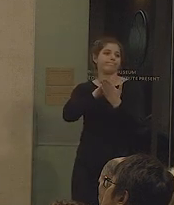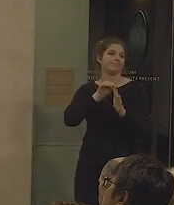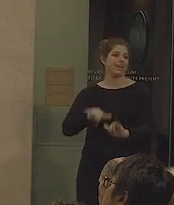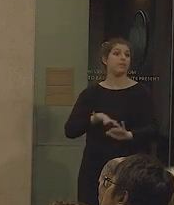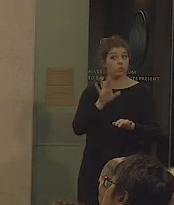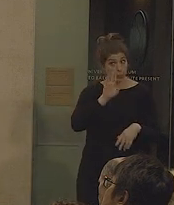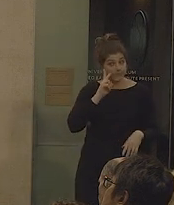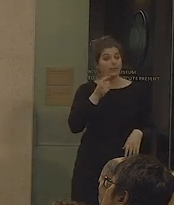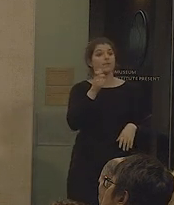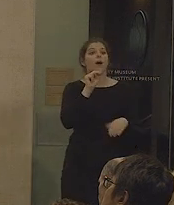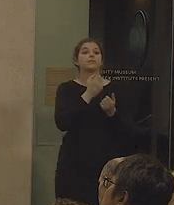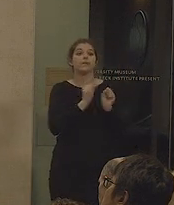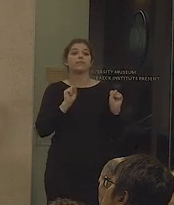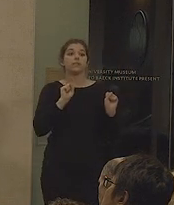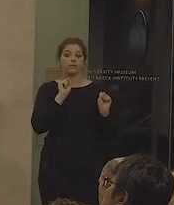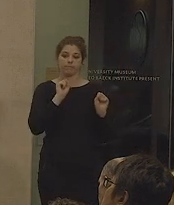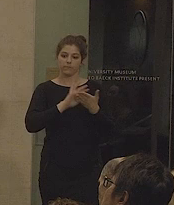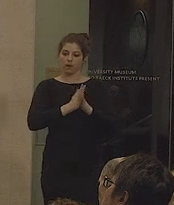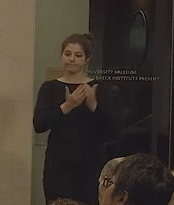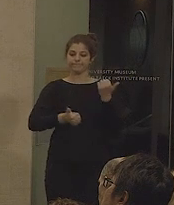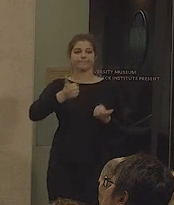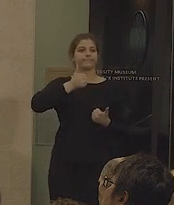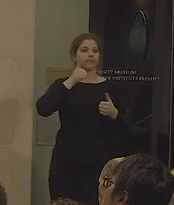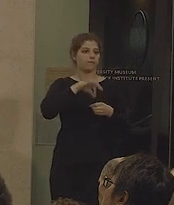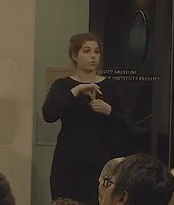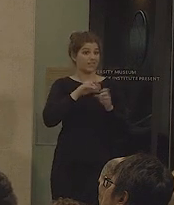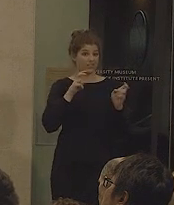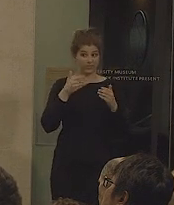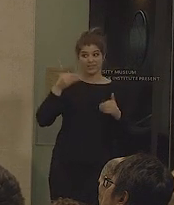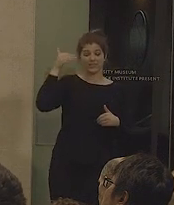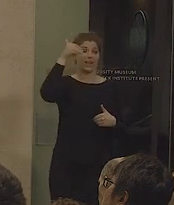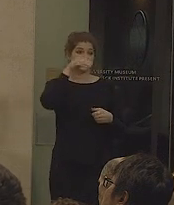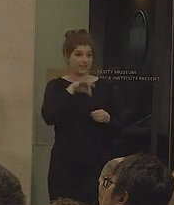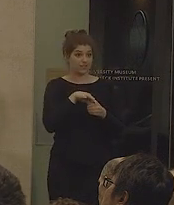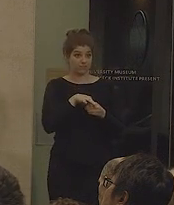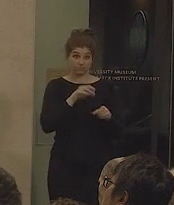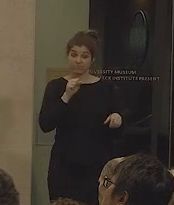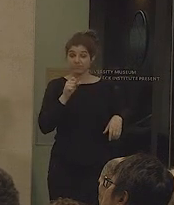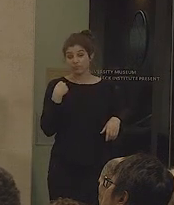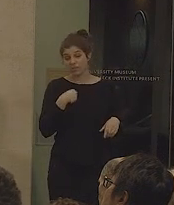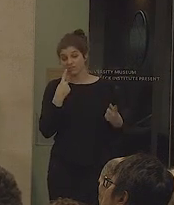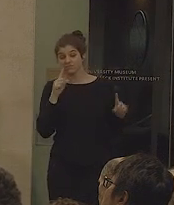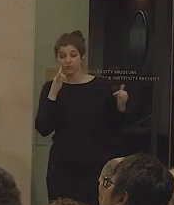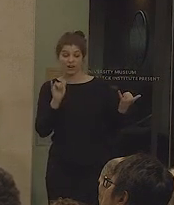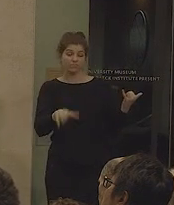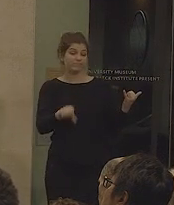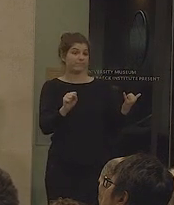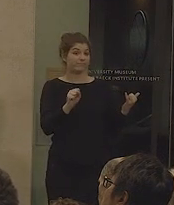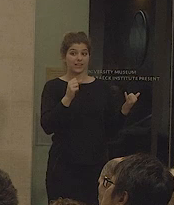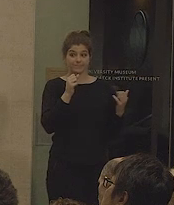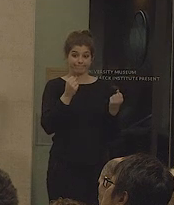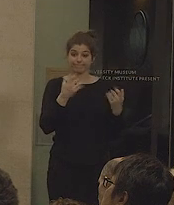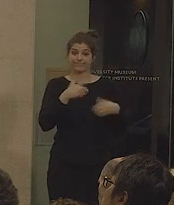you will see gun safety be a primary voting issue in the next election. You bet success right now, and it's only